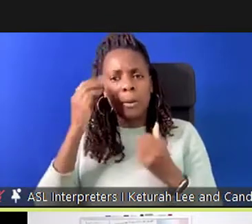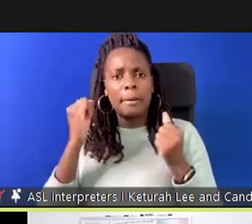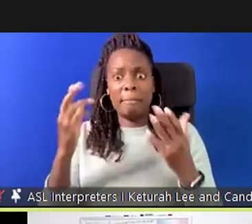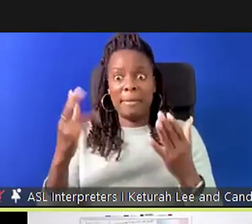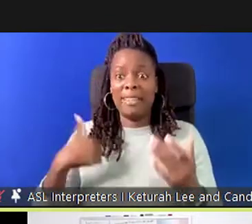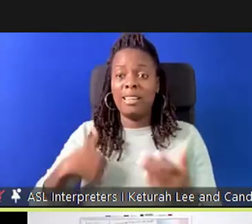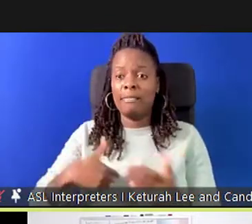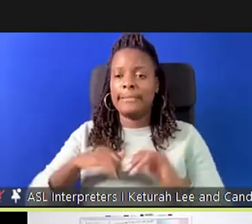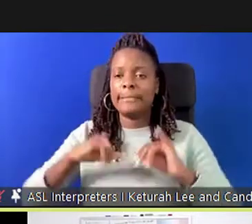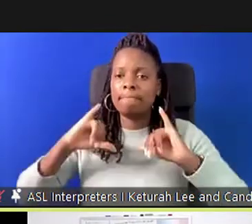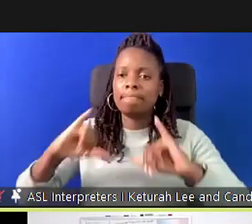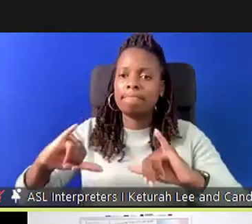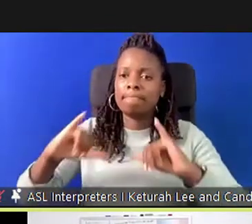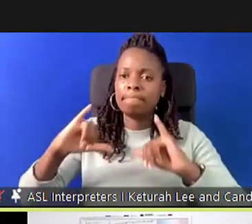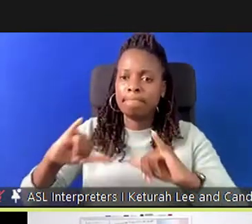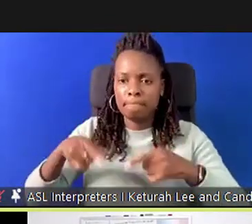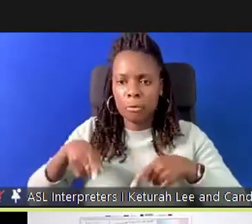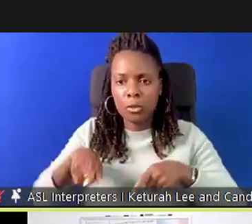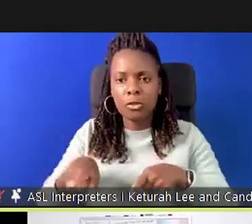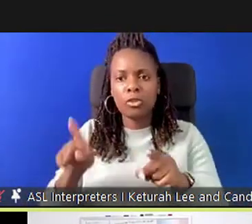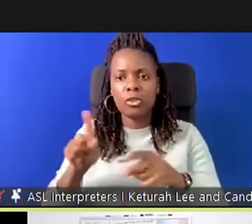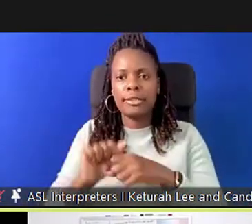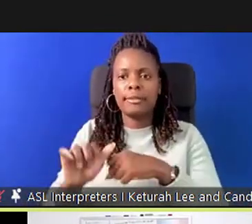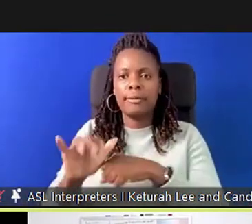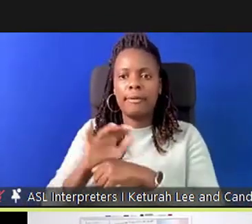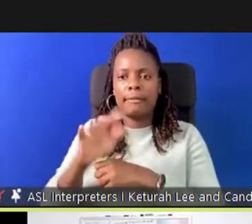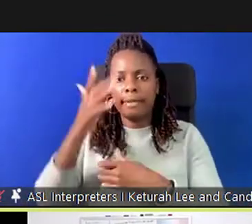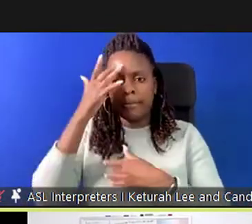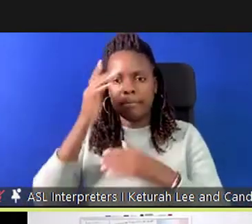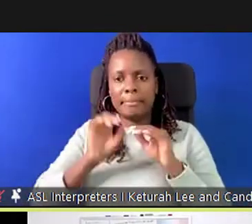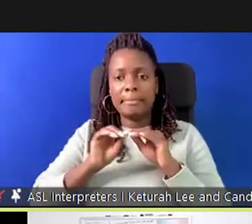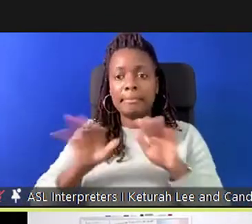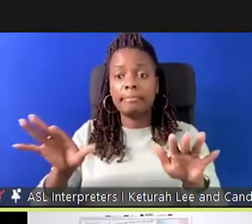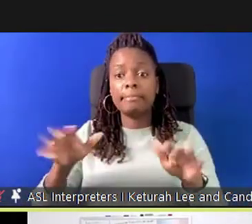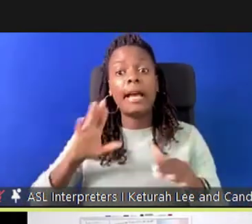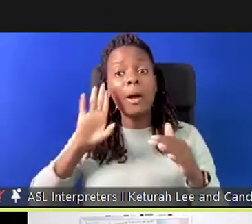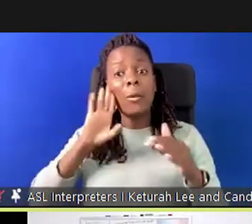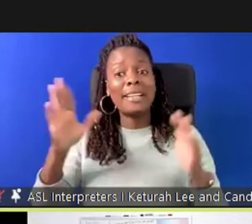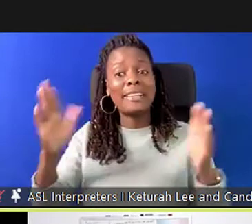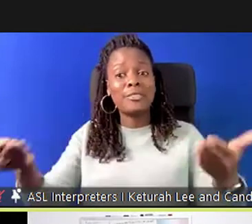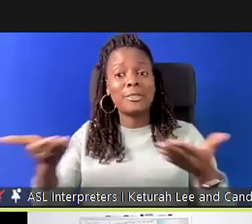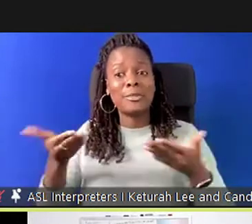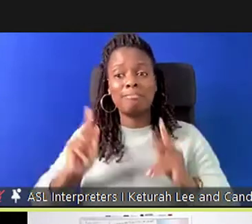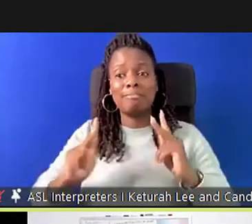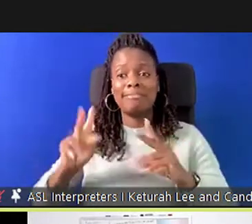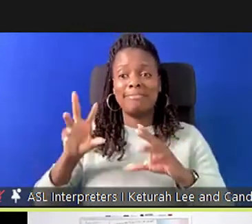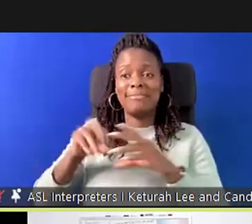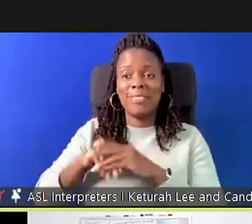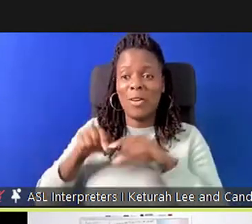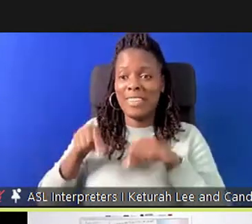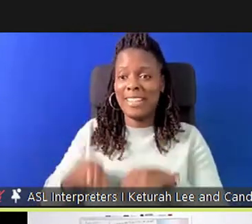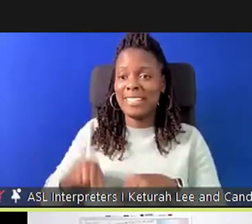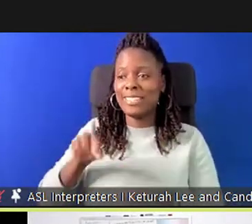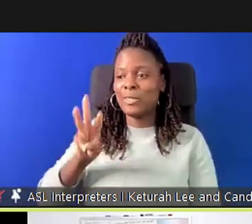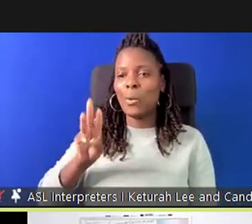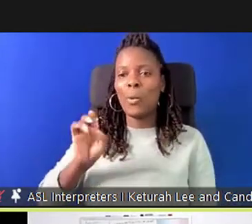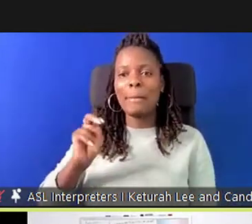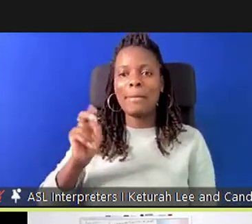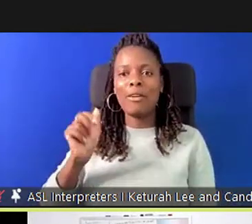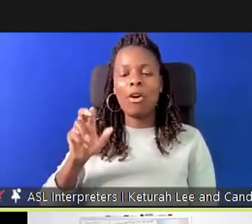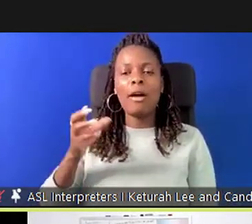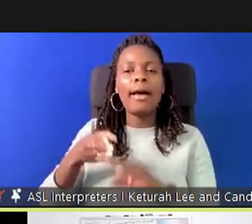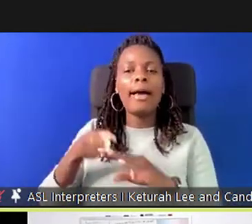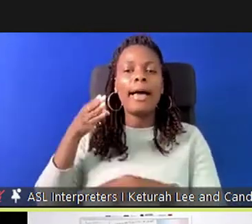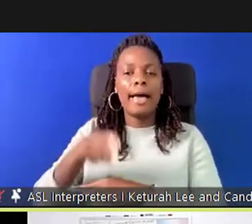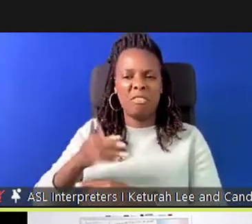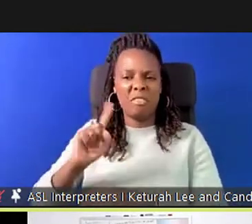familiar with during the pandemic. I will be introducing each of the webinar's participants after the initial presentation,